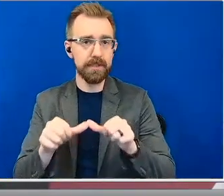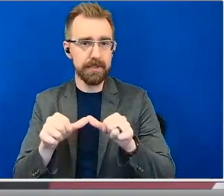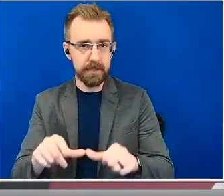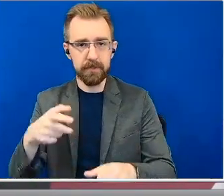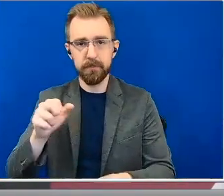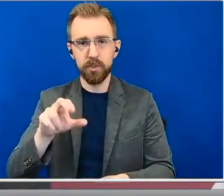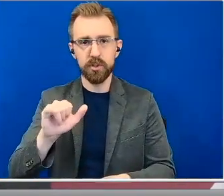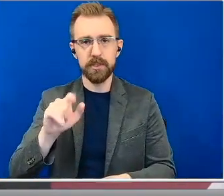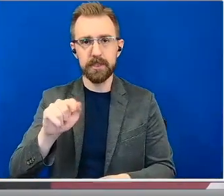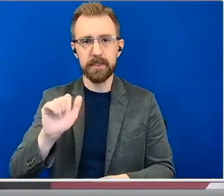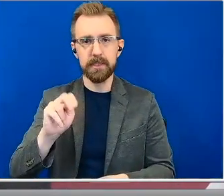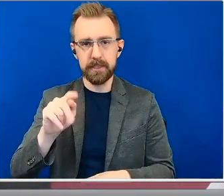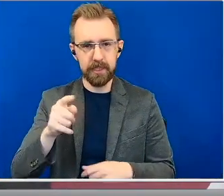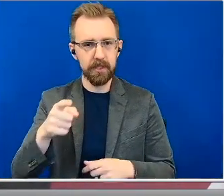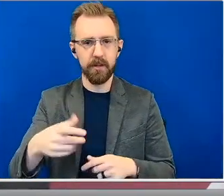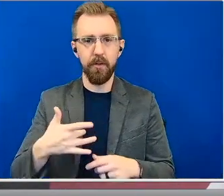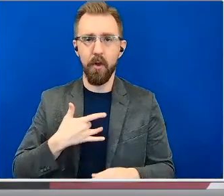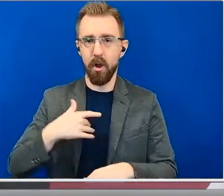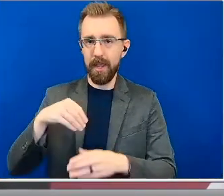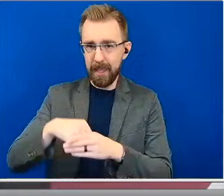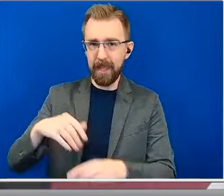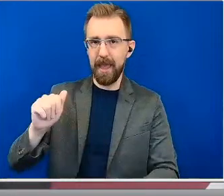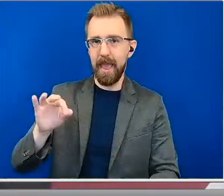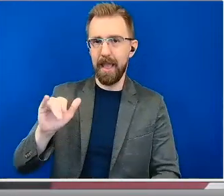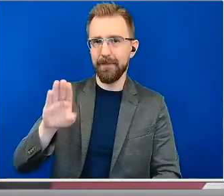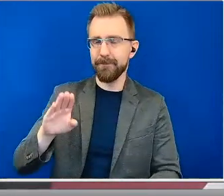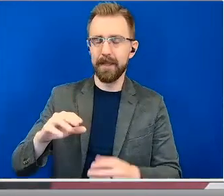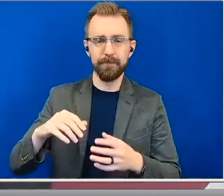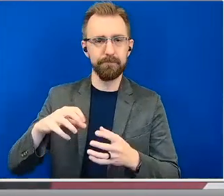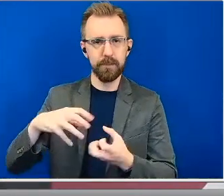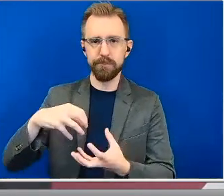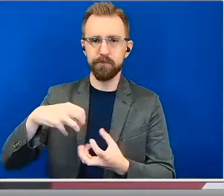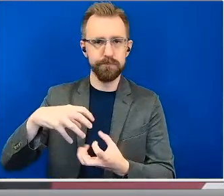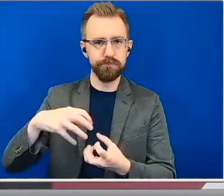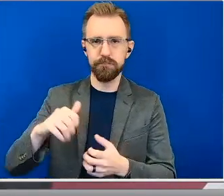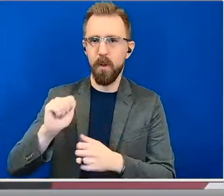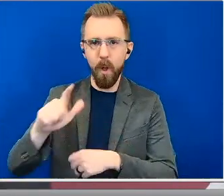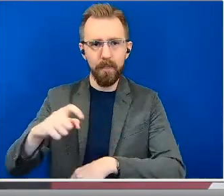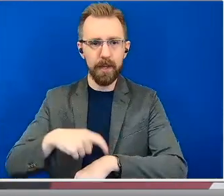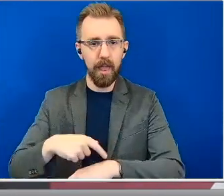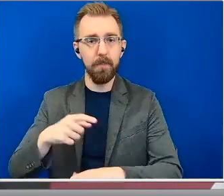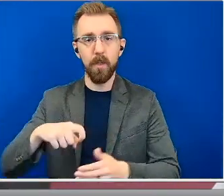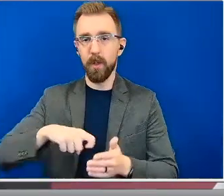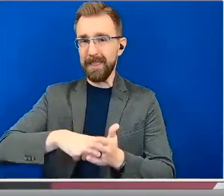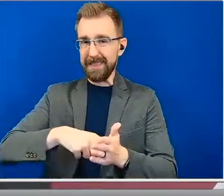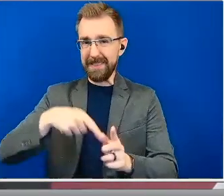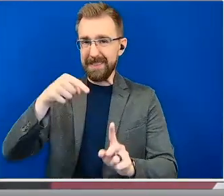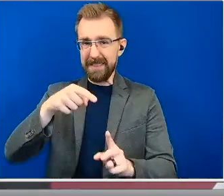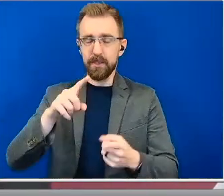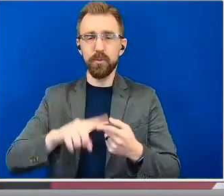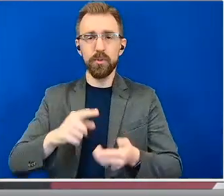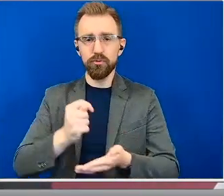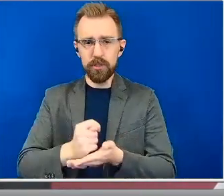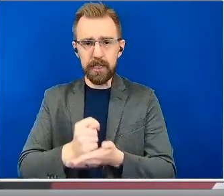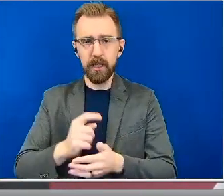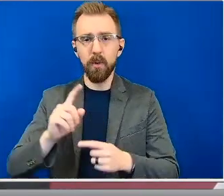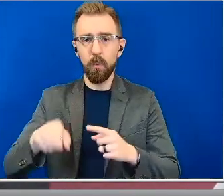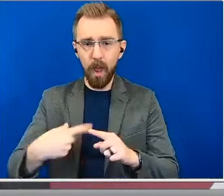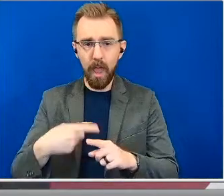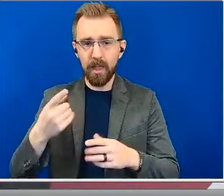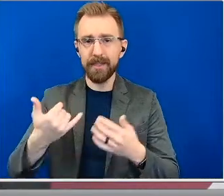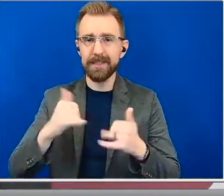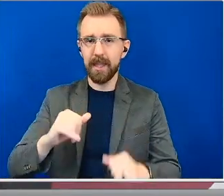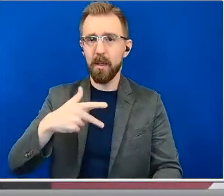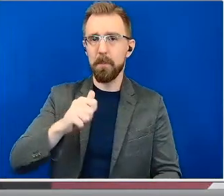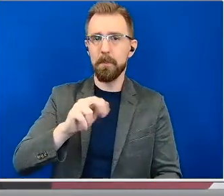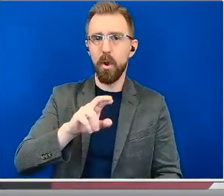atrial fibrillation all the time. So the key time to treat patients with atrial fibrillation is when they're still paroxysmal, meaning when they are